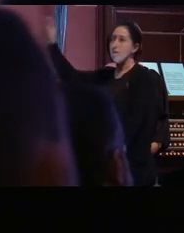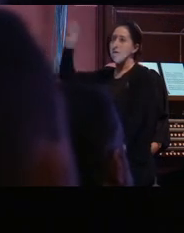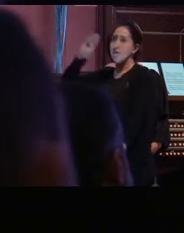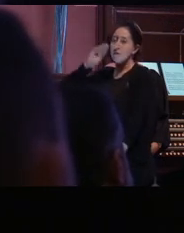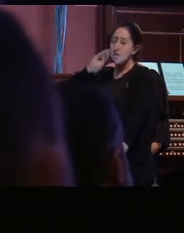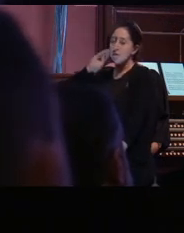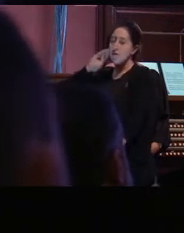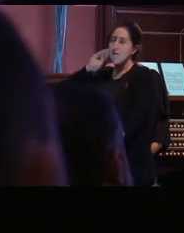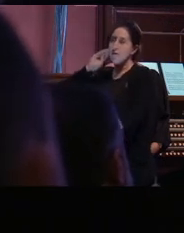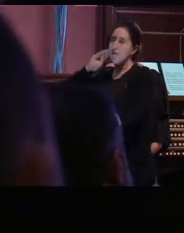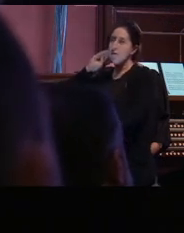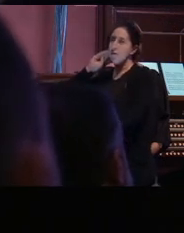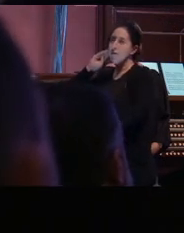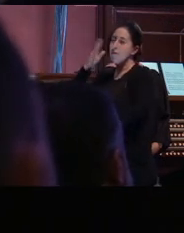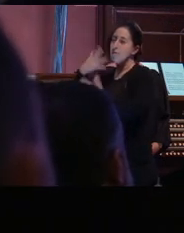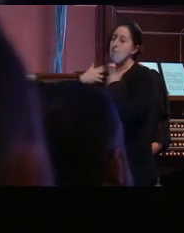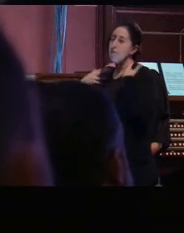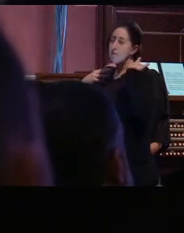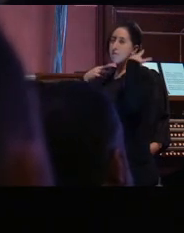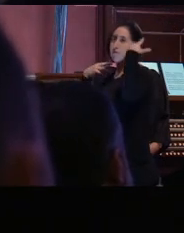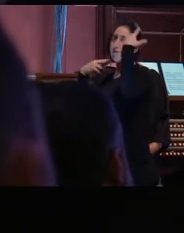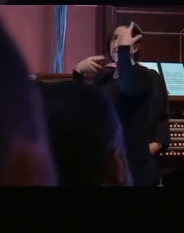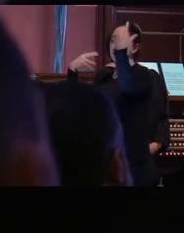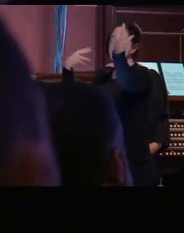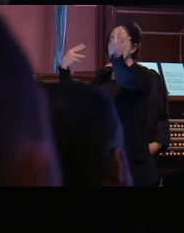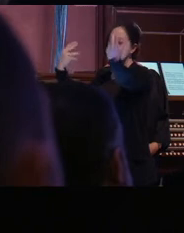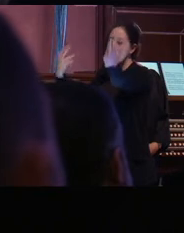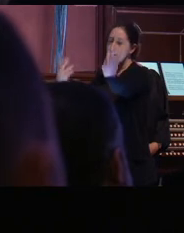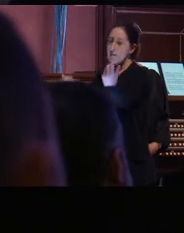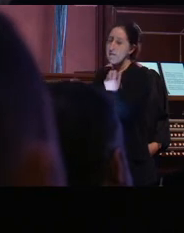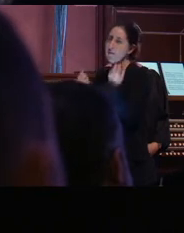and the home of the